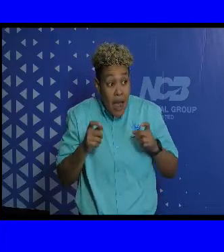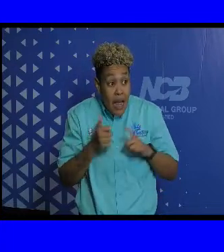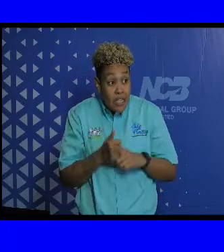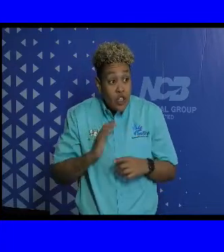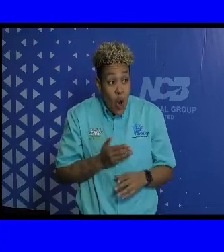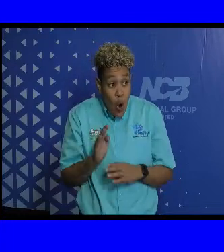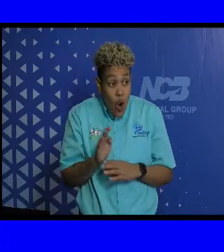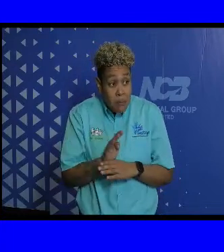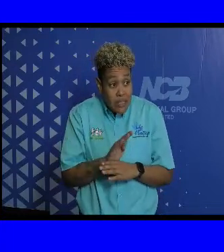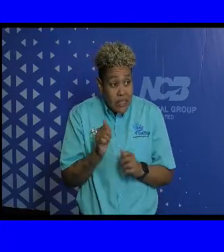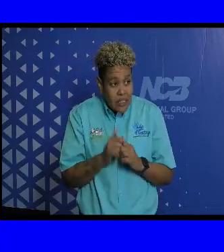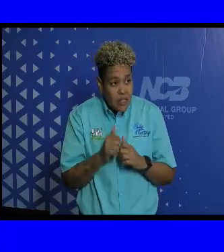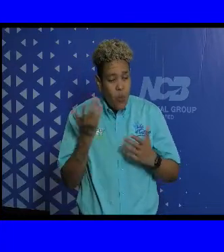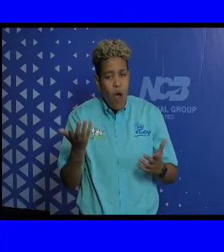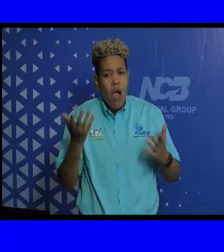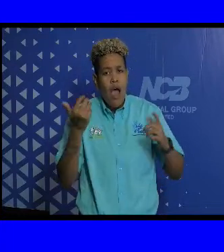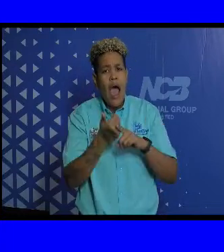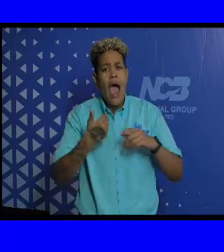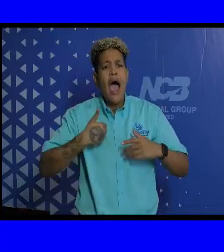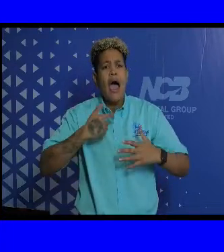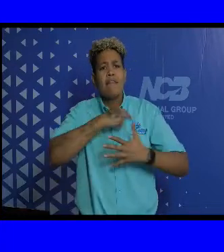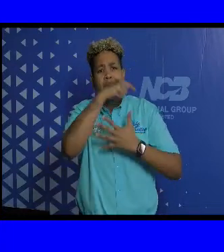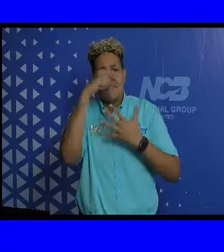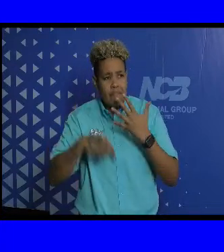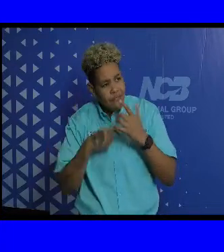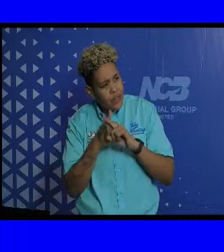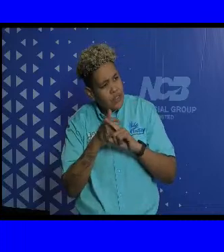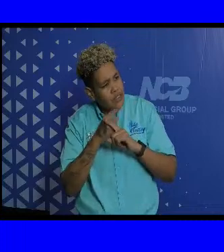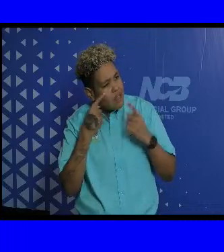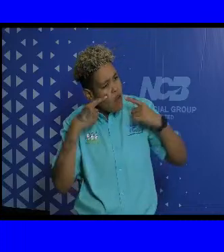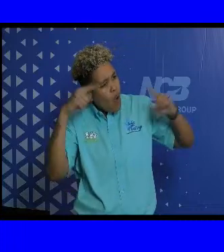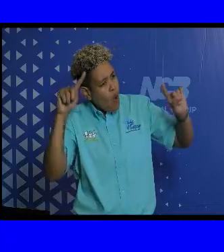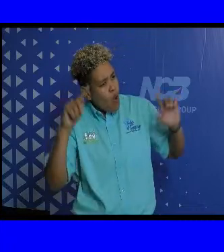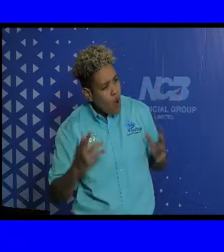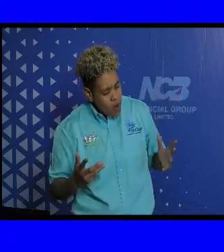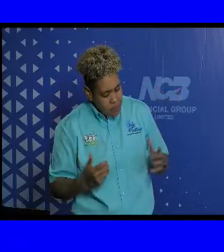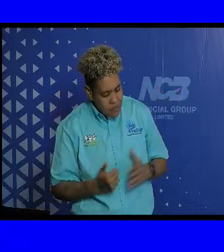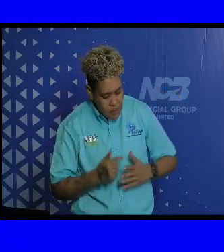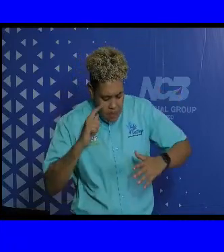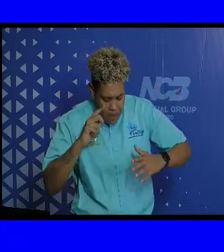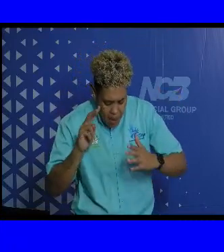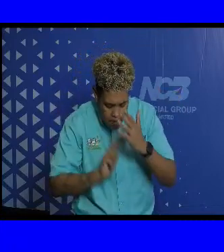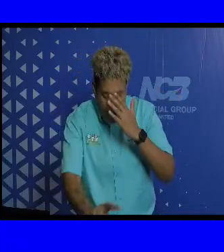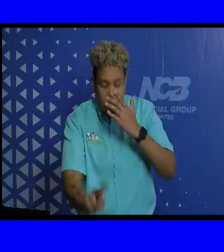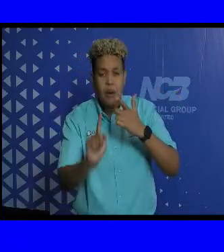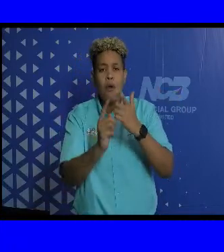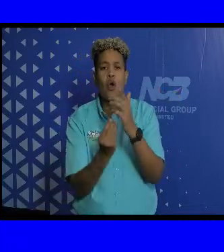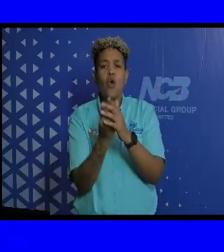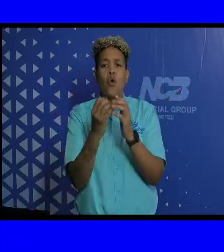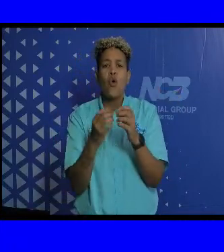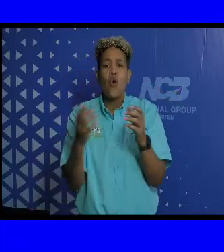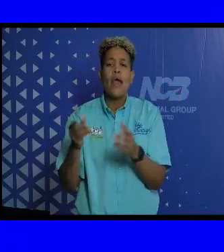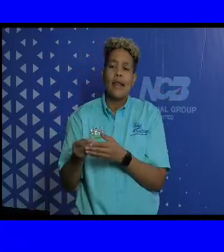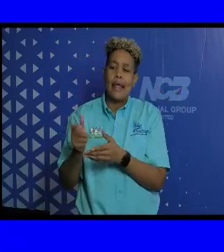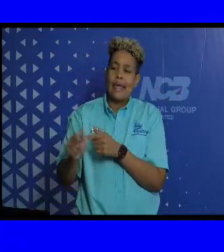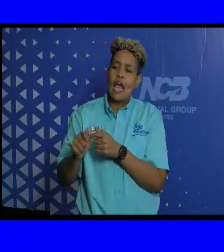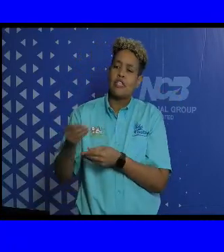our business to have the following outcomes: predictable and growing cash